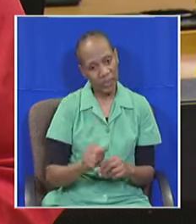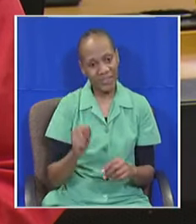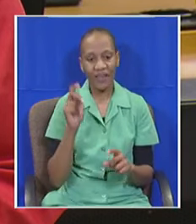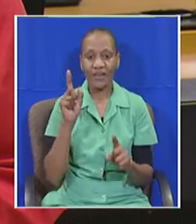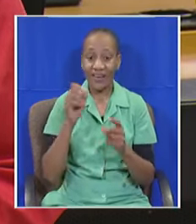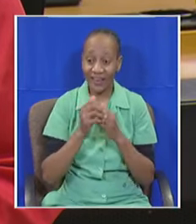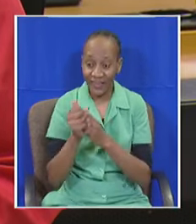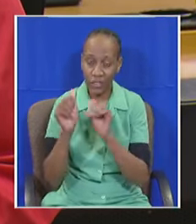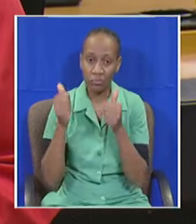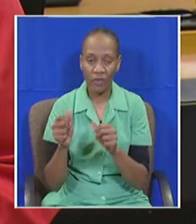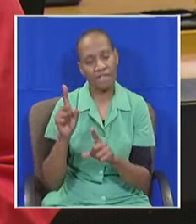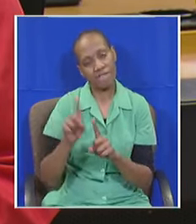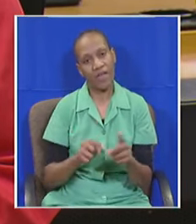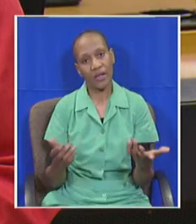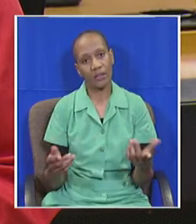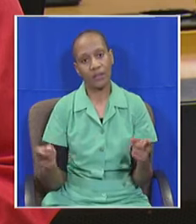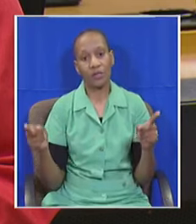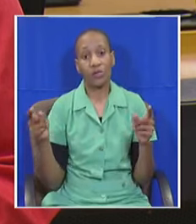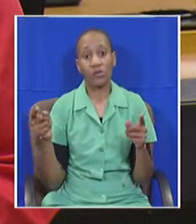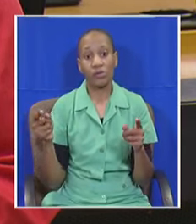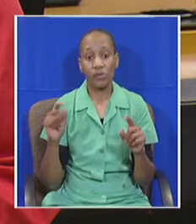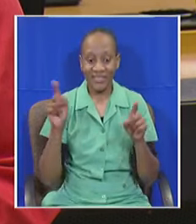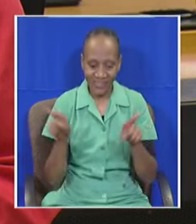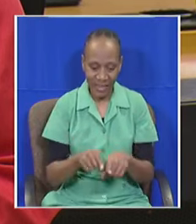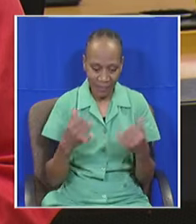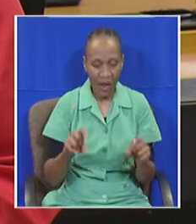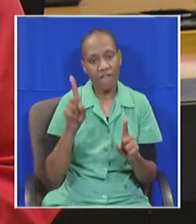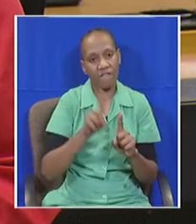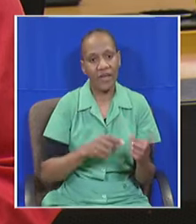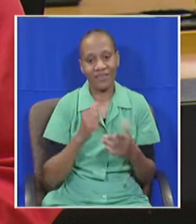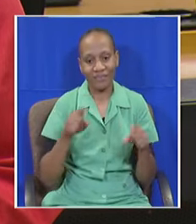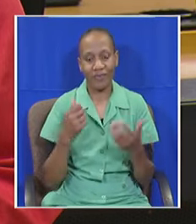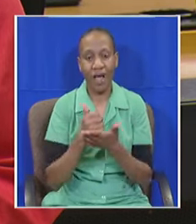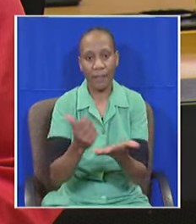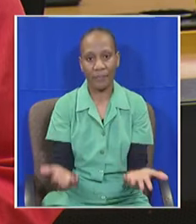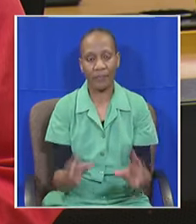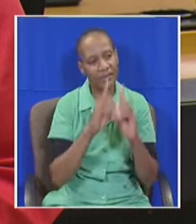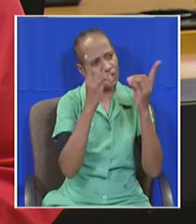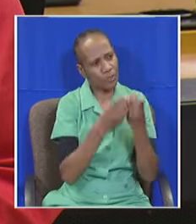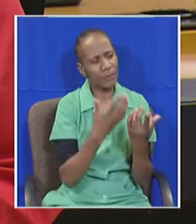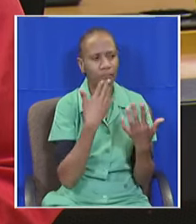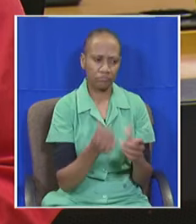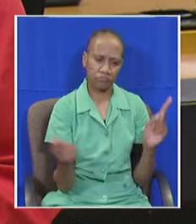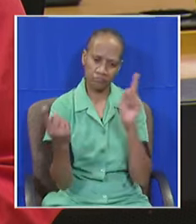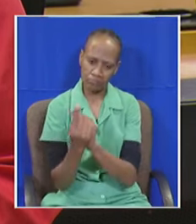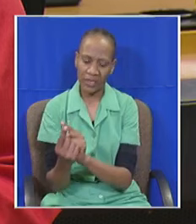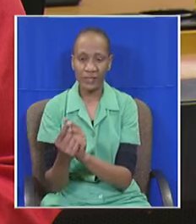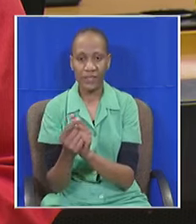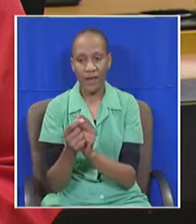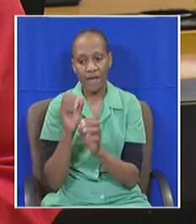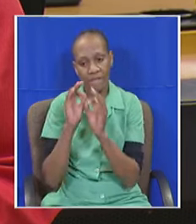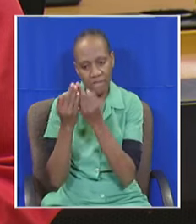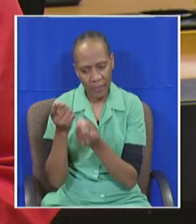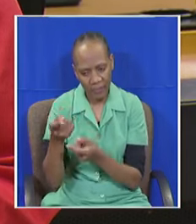leadership then, and he's failing to help those people today. We urge the department to engage Mr. Festile and